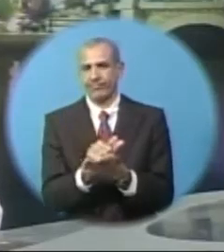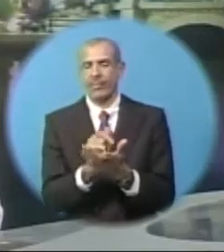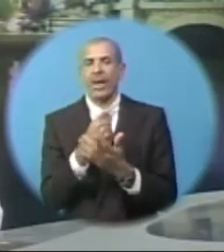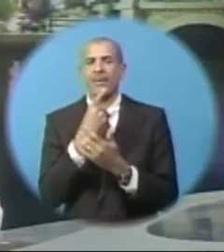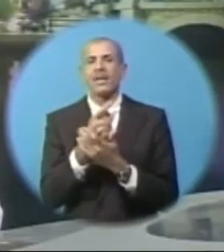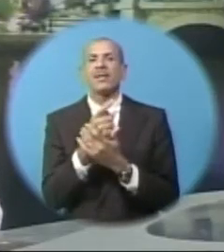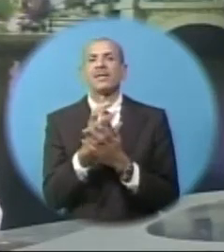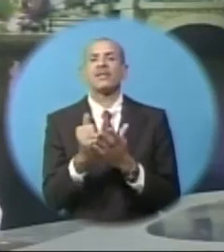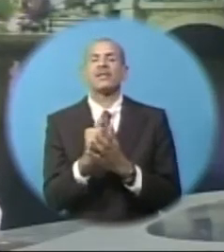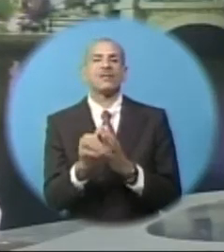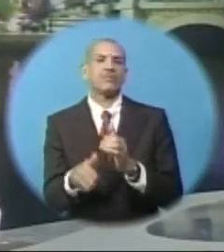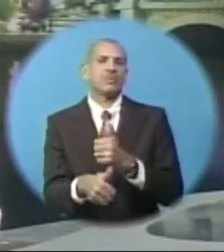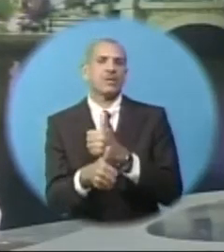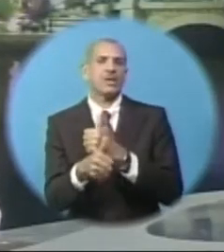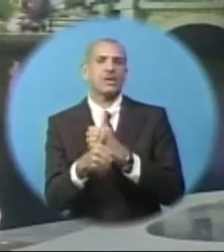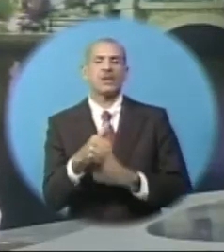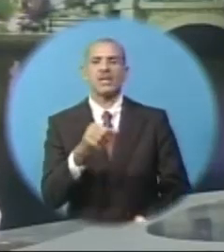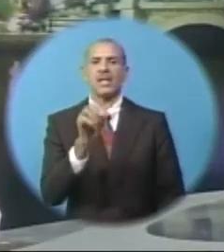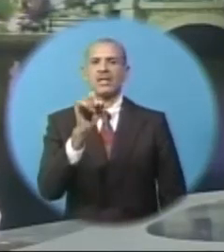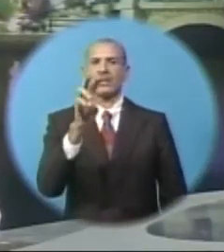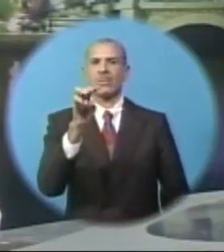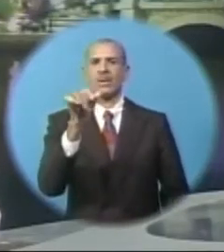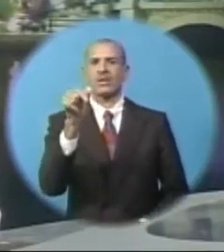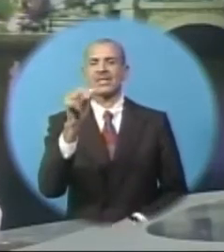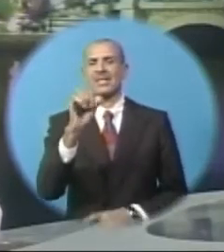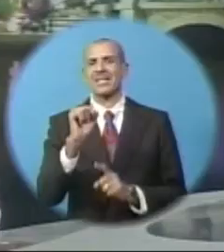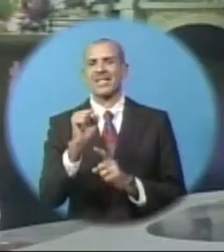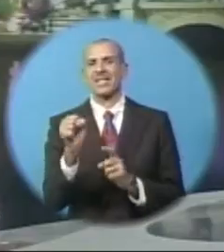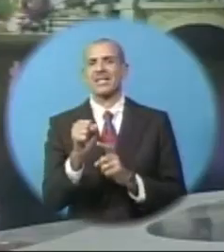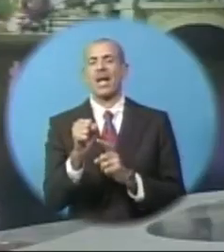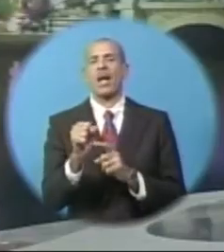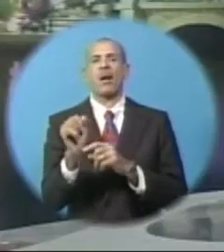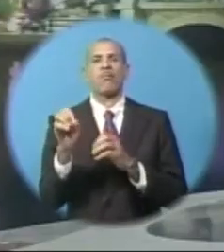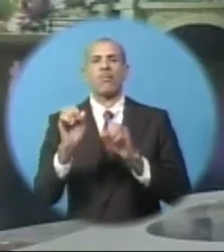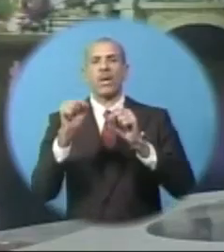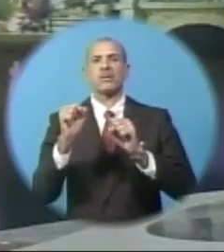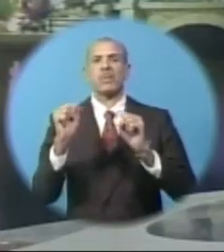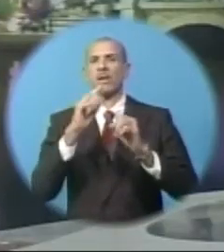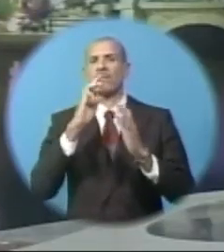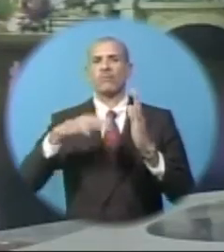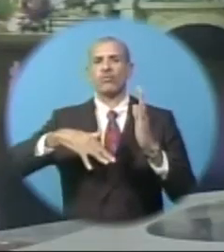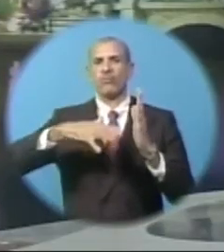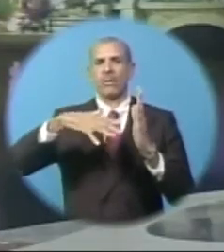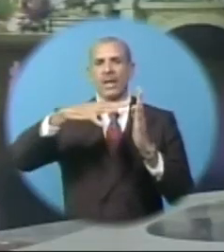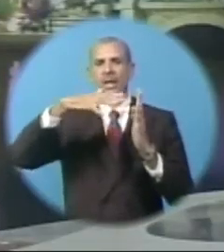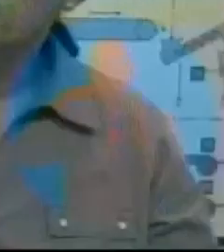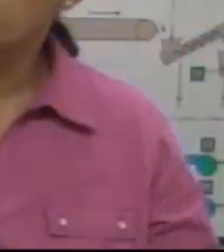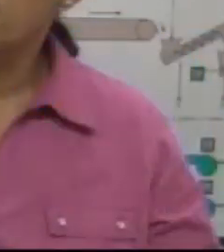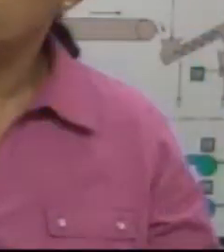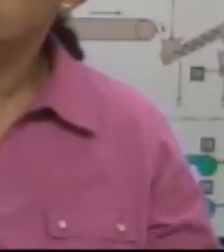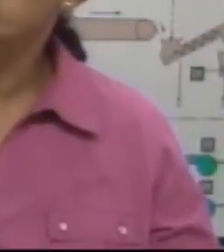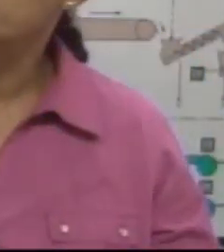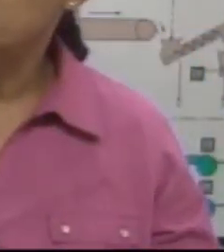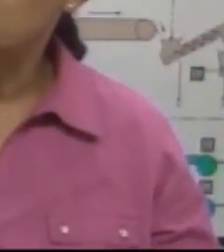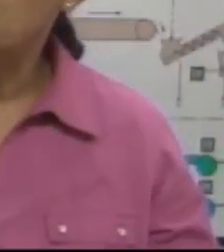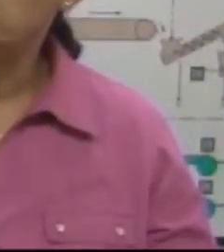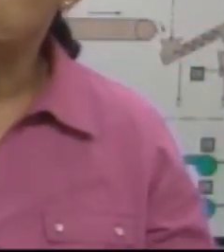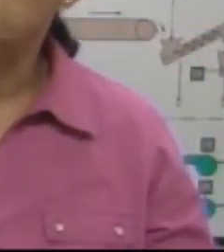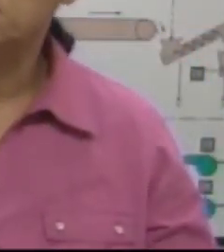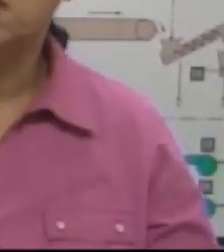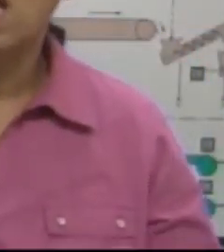it poses a threat to the sewage system and could lead to flooding in some communities. In monitoring a number of